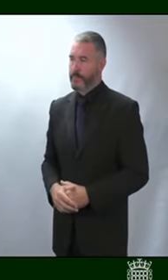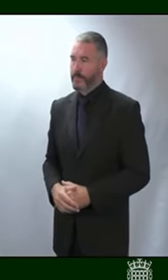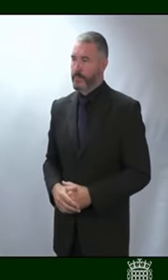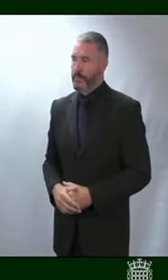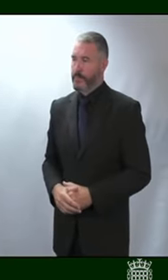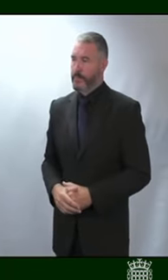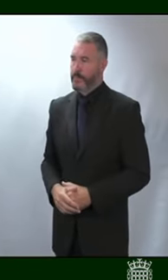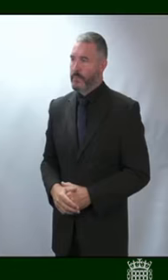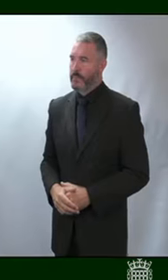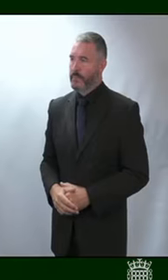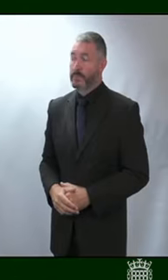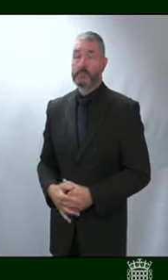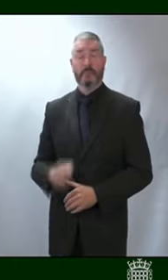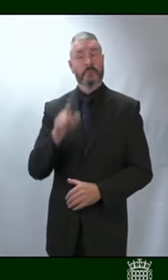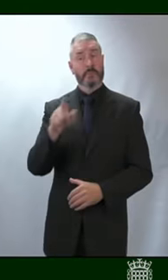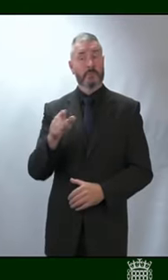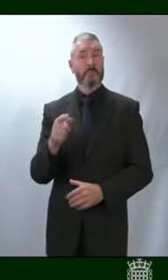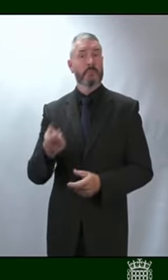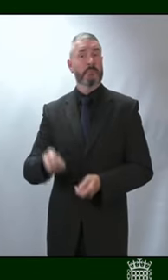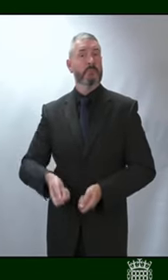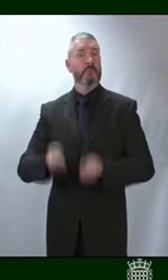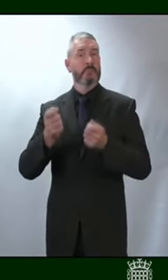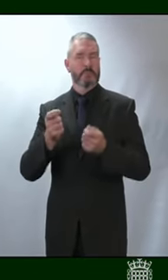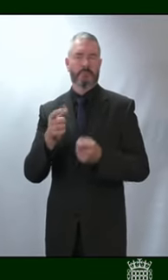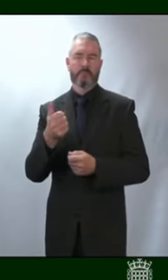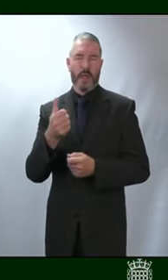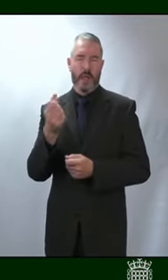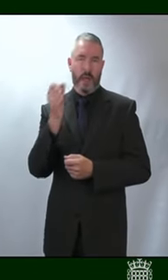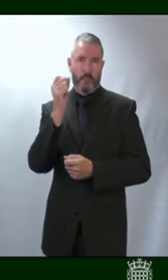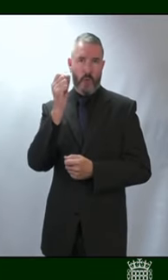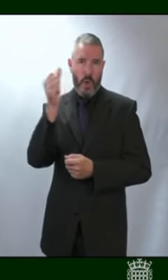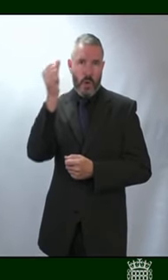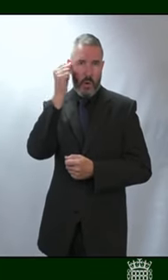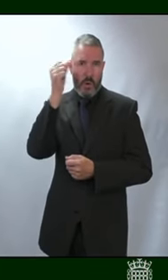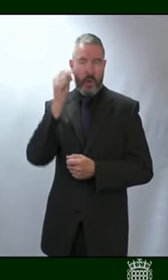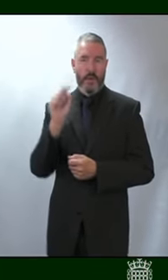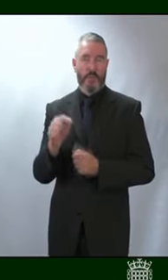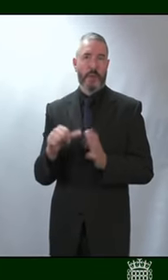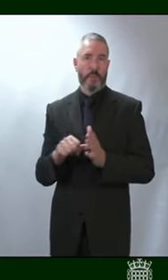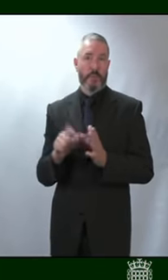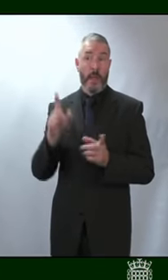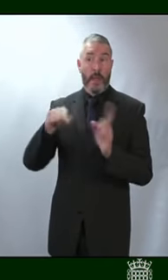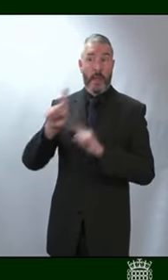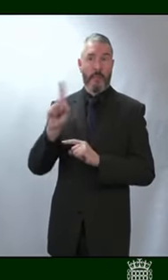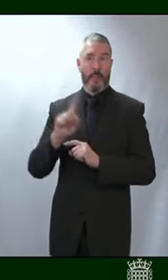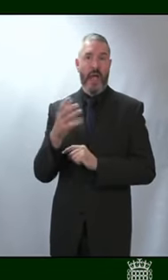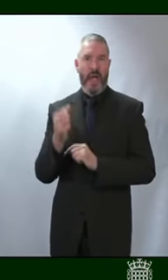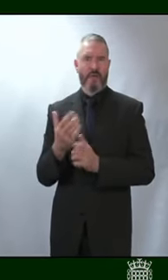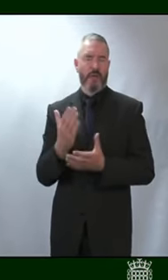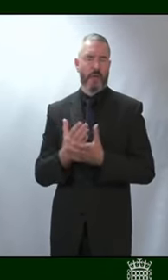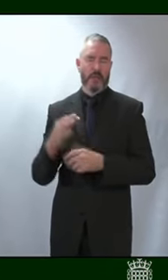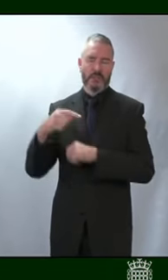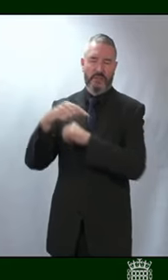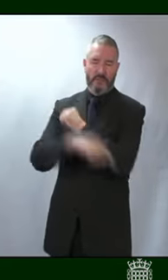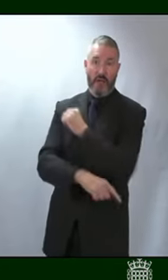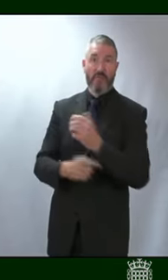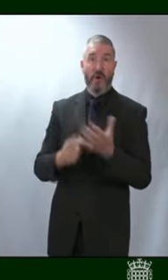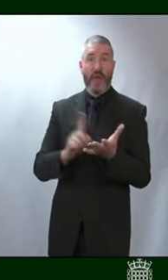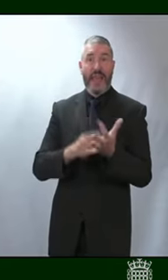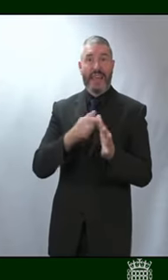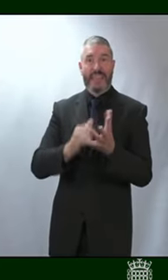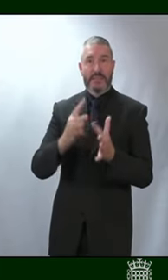I thank the honourable because I am aware of this problem of people facing real disadvantaged leaseholders and others